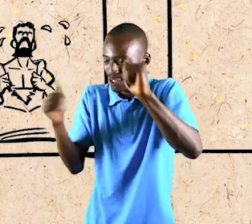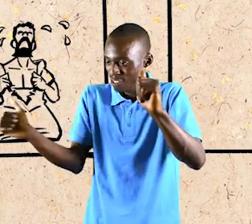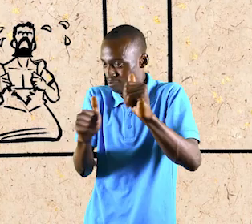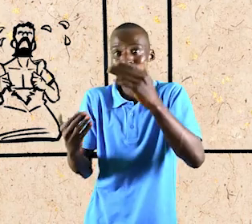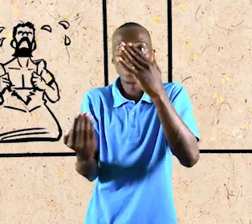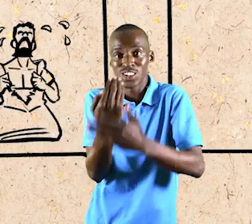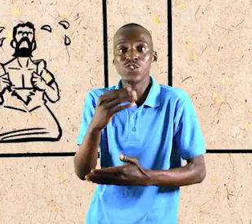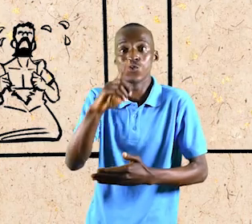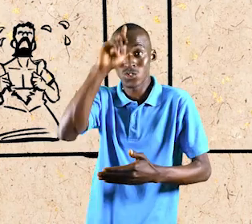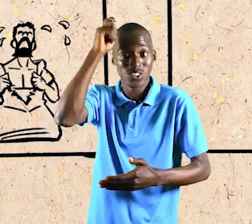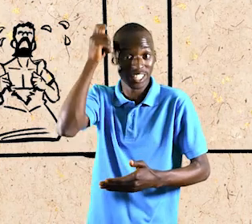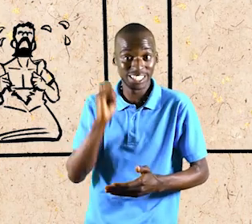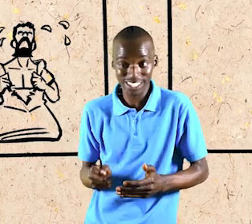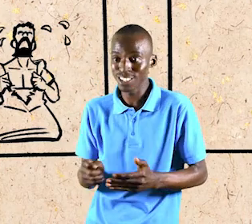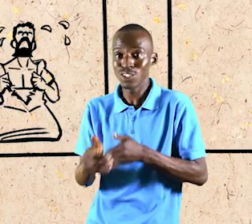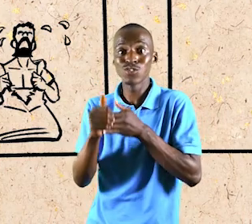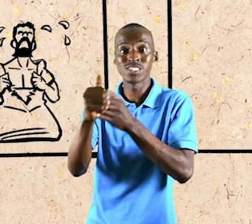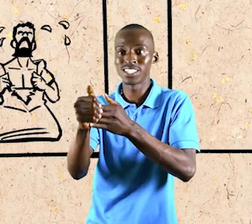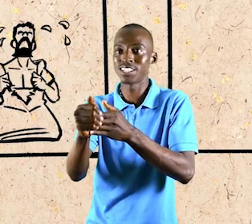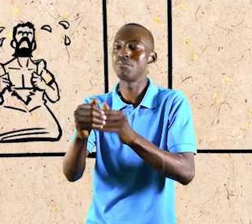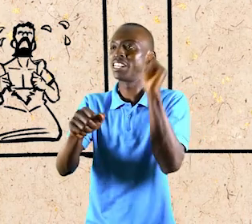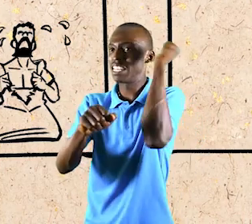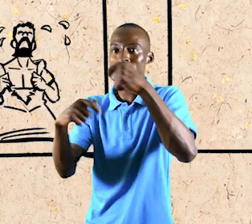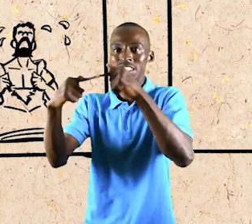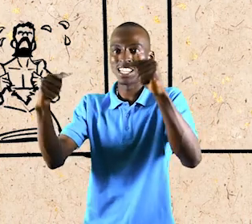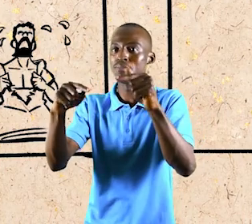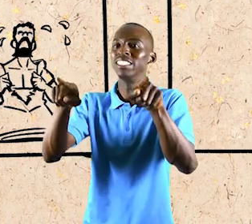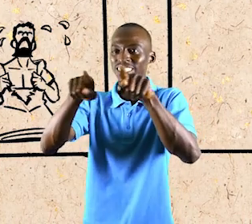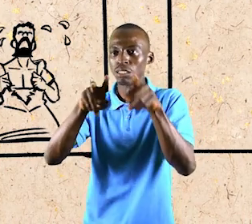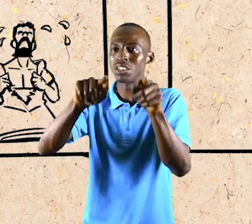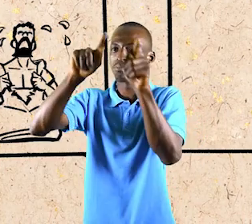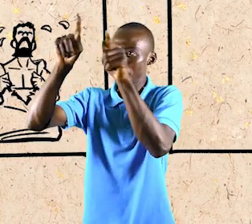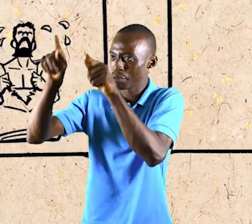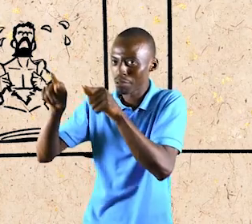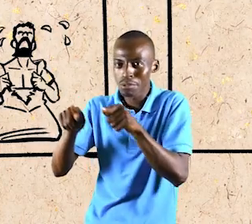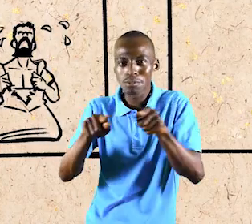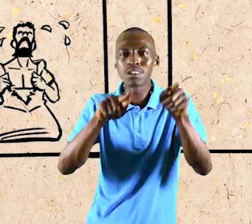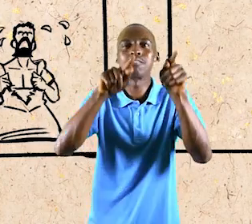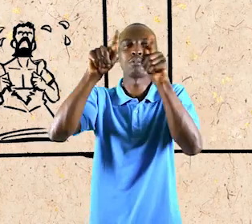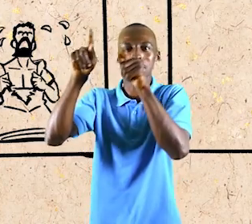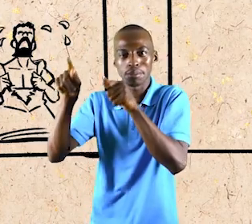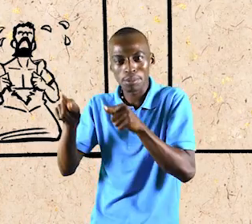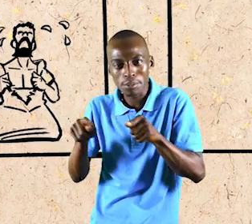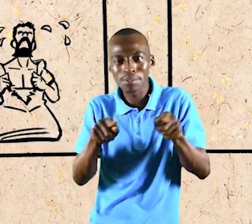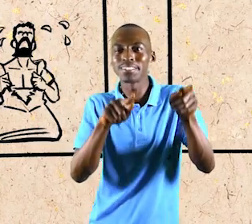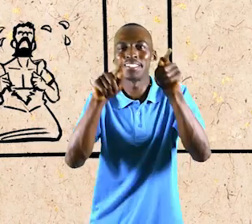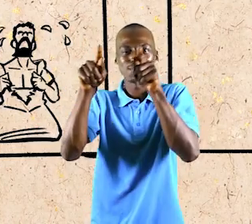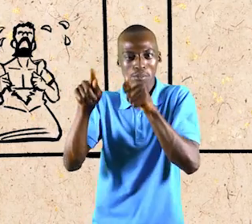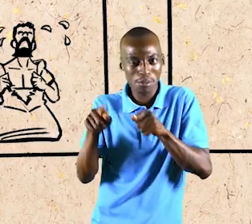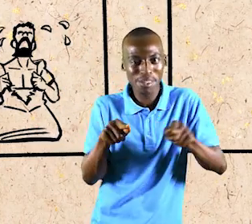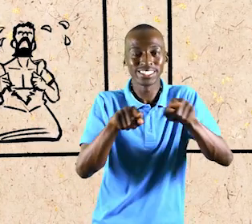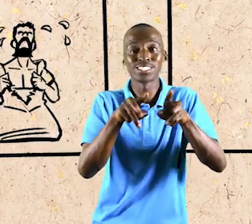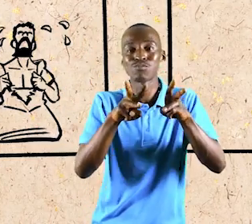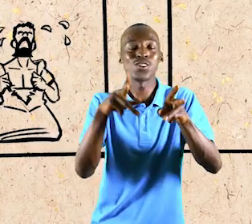up a deliverer, a judge from among Israel who would defeat the enemy and bring about an era of peace. But eventually Israel would sin again,